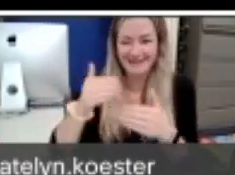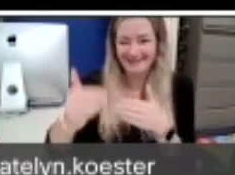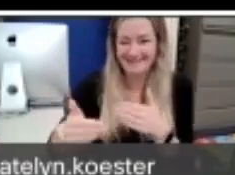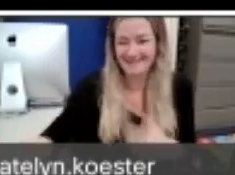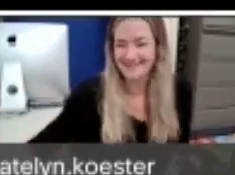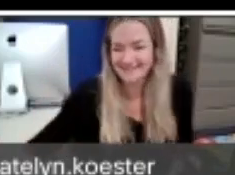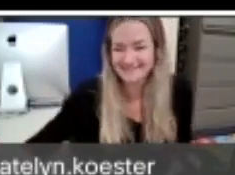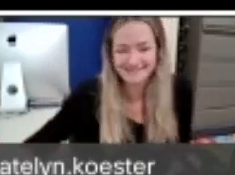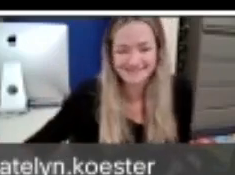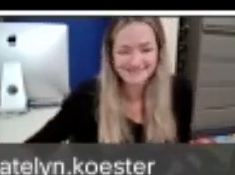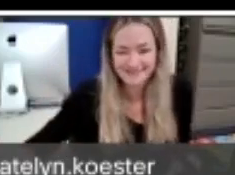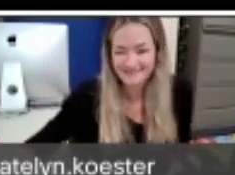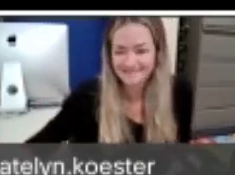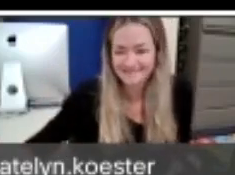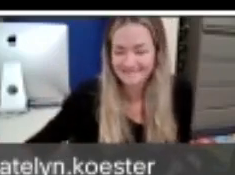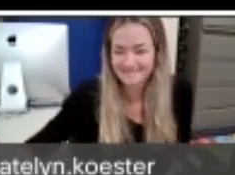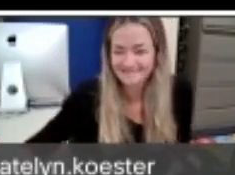That's good. Next.